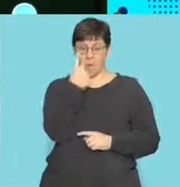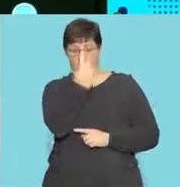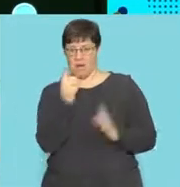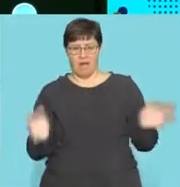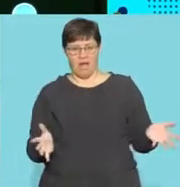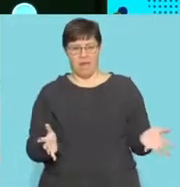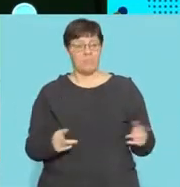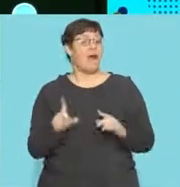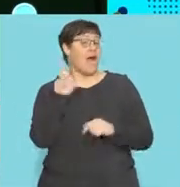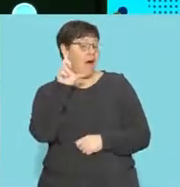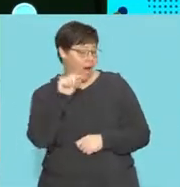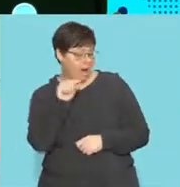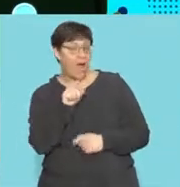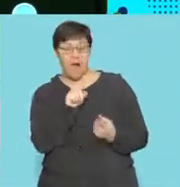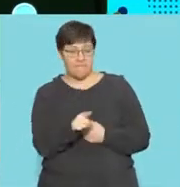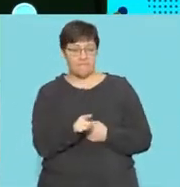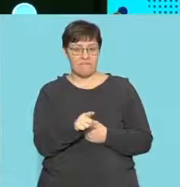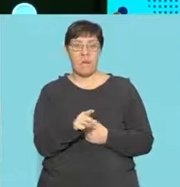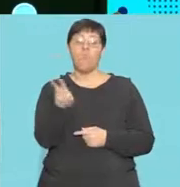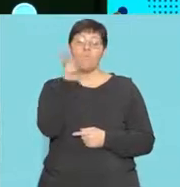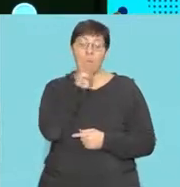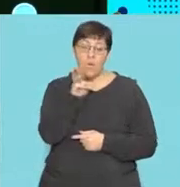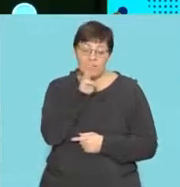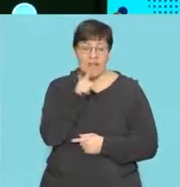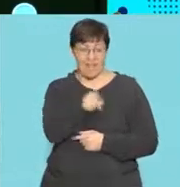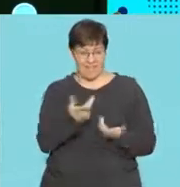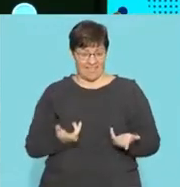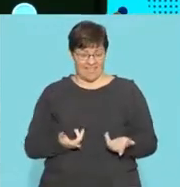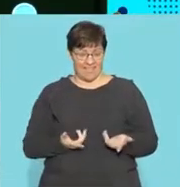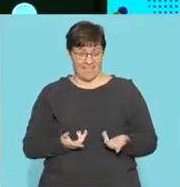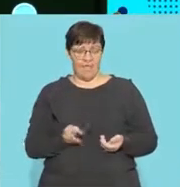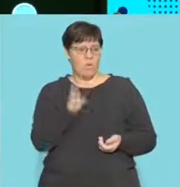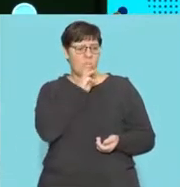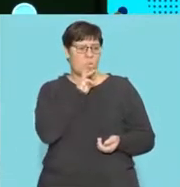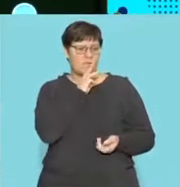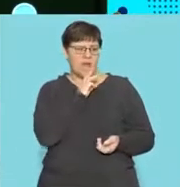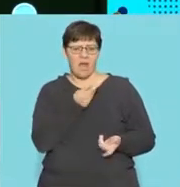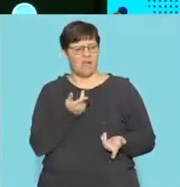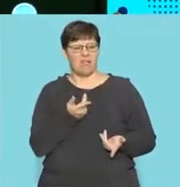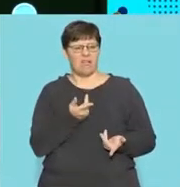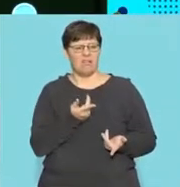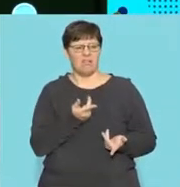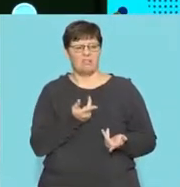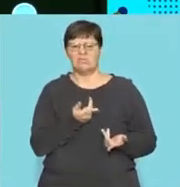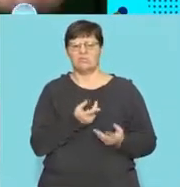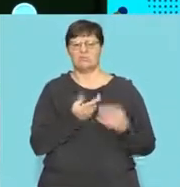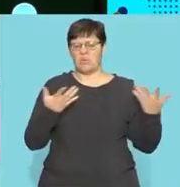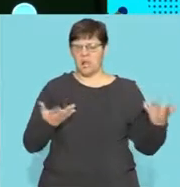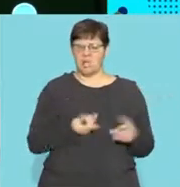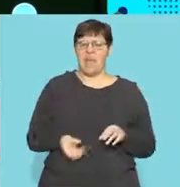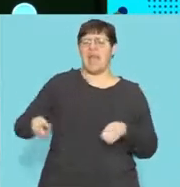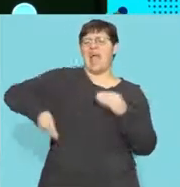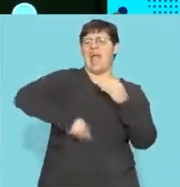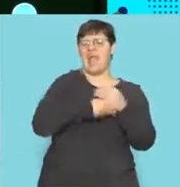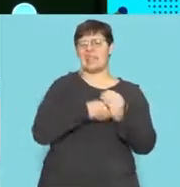In fact, a very interesting one is the electrolysis of water. Now, normally water doesn't conduct too well, so we add a little bit